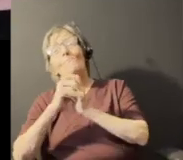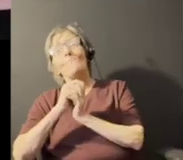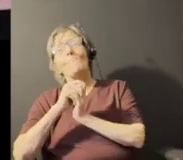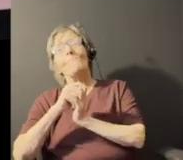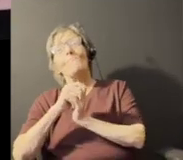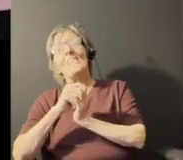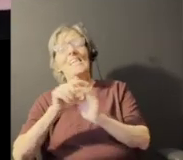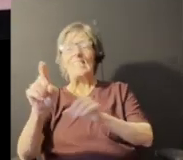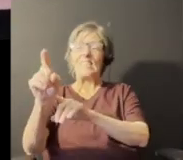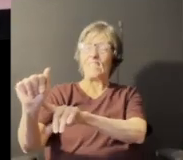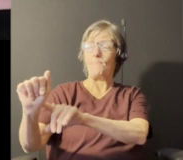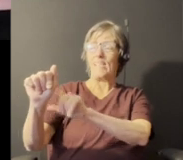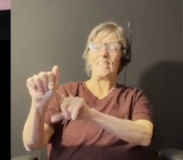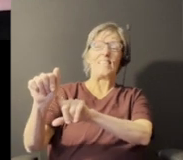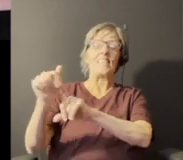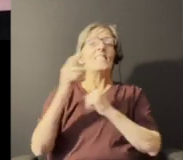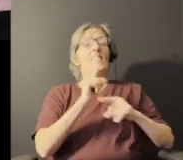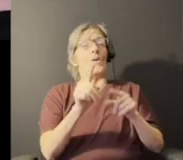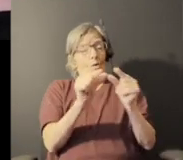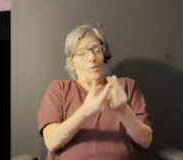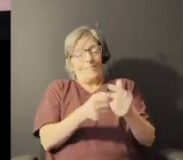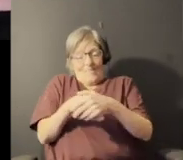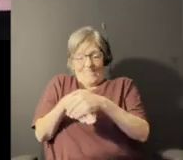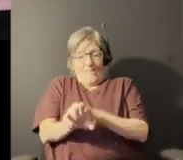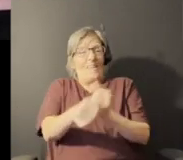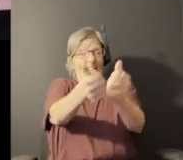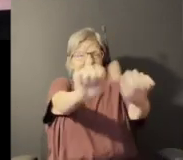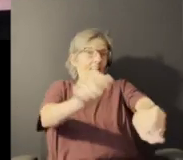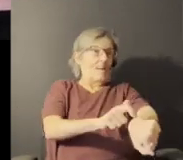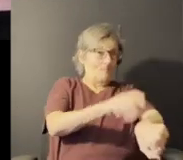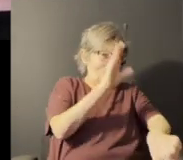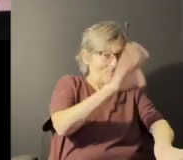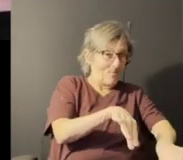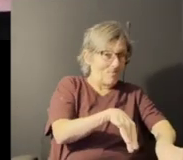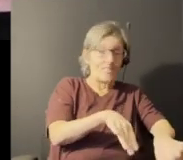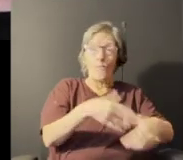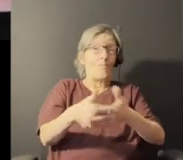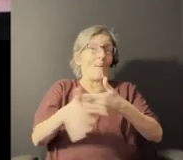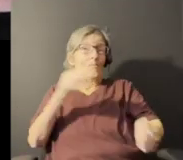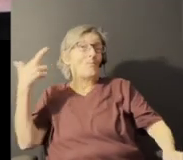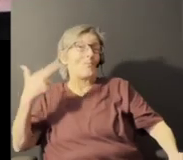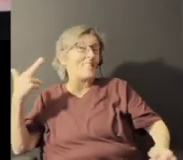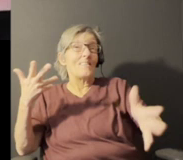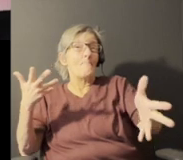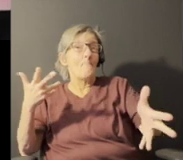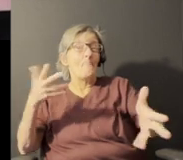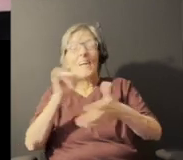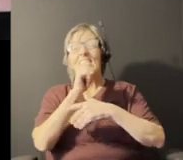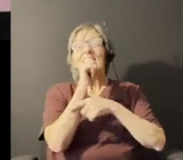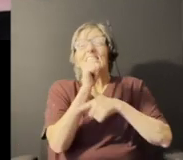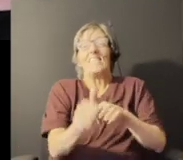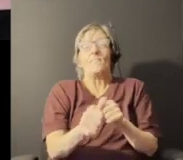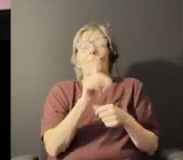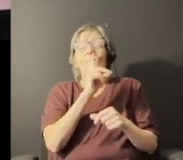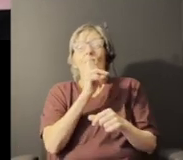It's disability is one of those groups you can enter at any time for whatever reason. And it doesn't